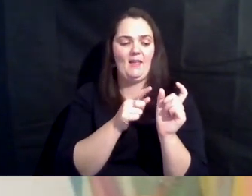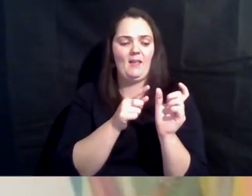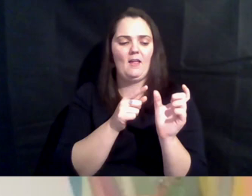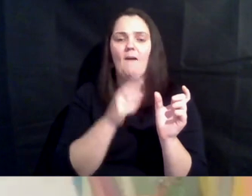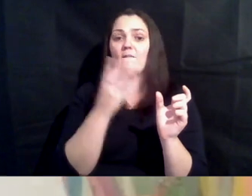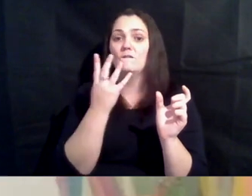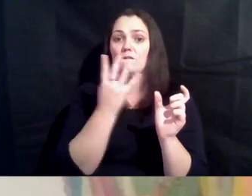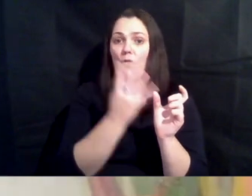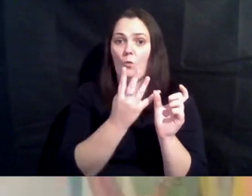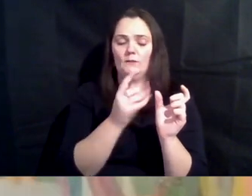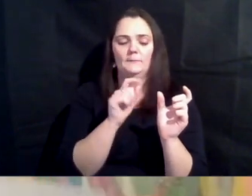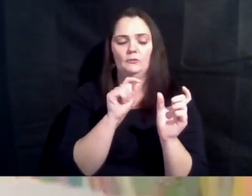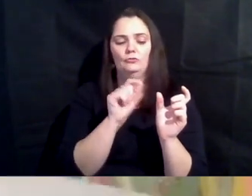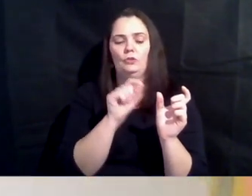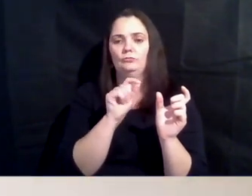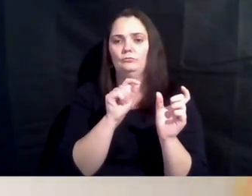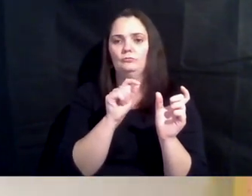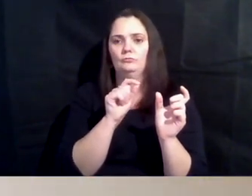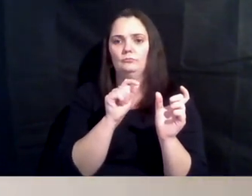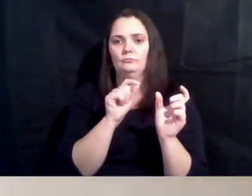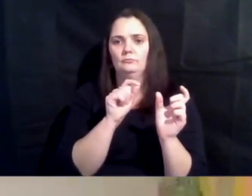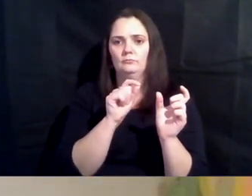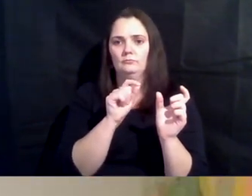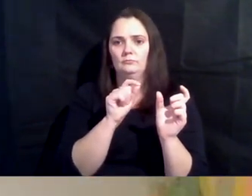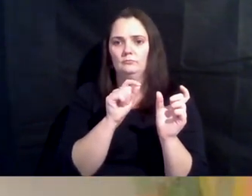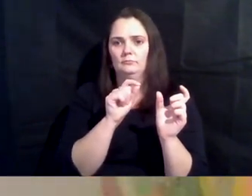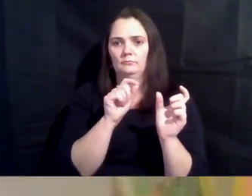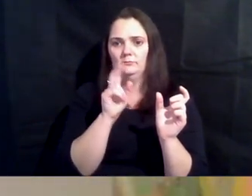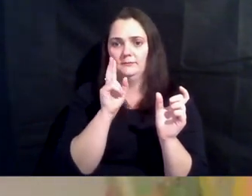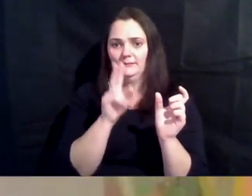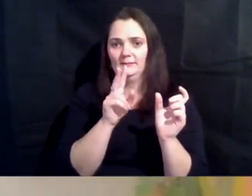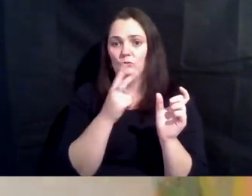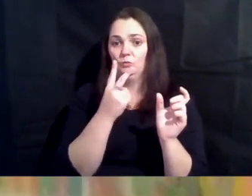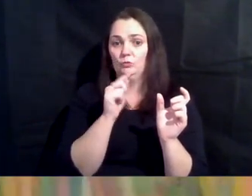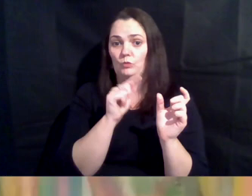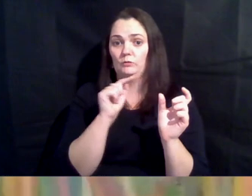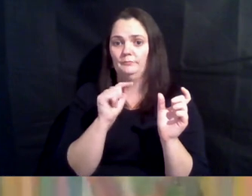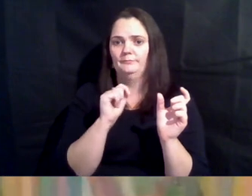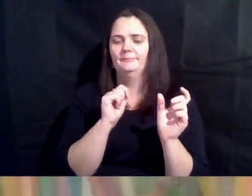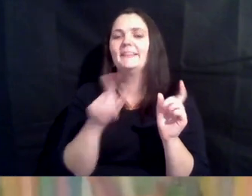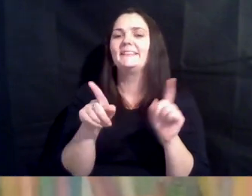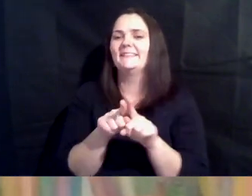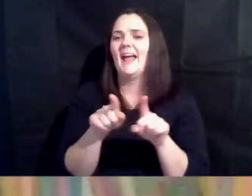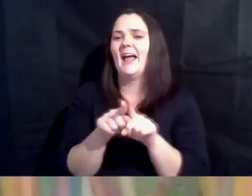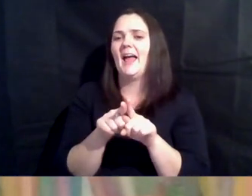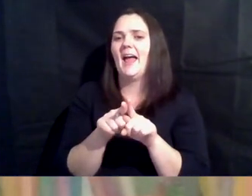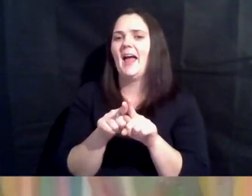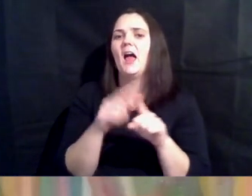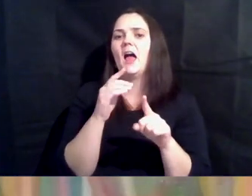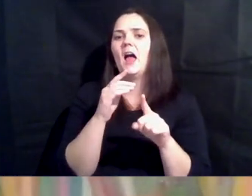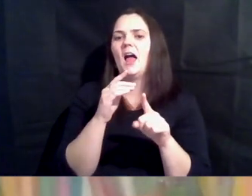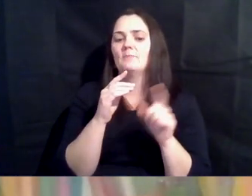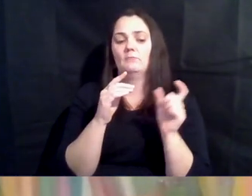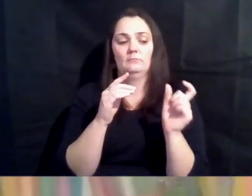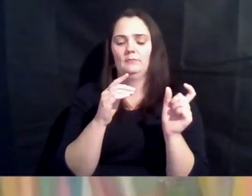4 centimeters down. So you can see with my dots, maybe you can see it's very tiny. I've just got 2 dots. And I'm going to do the exact thing, same thing on the other